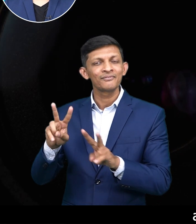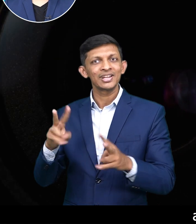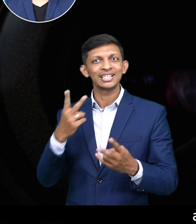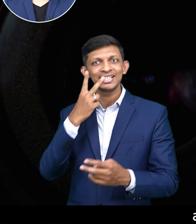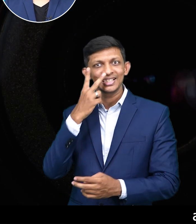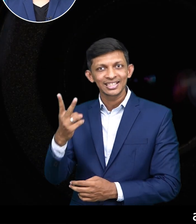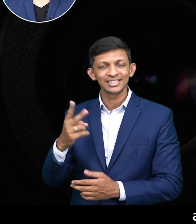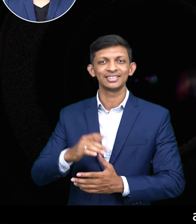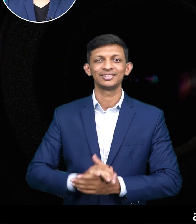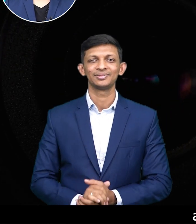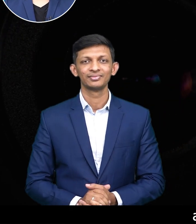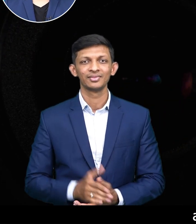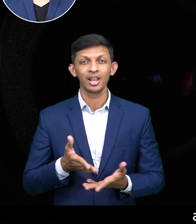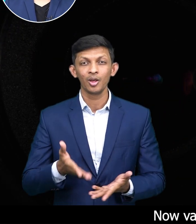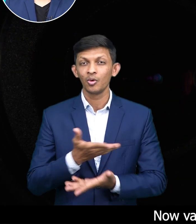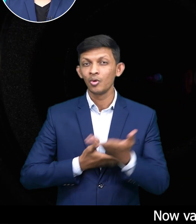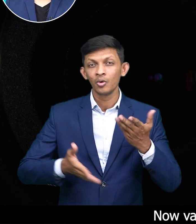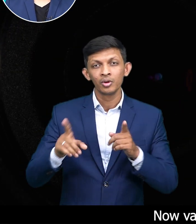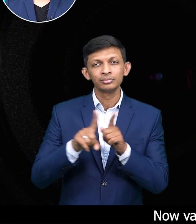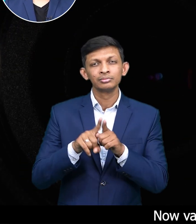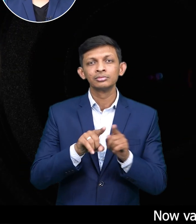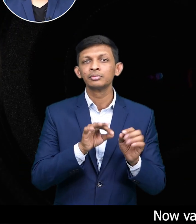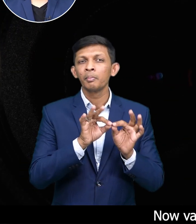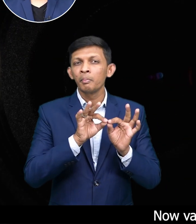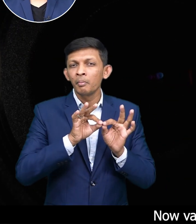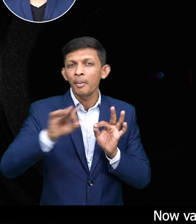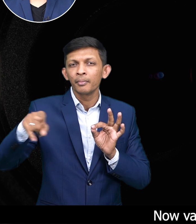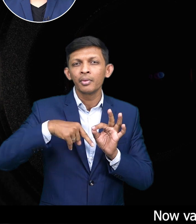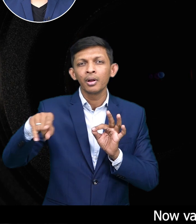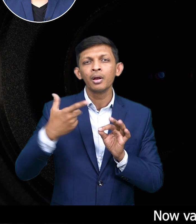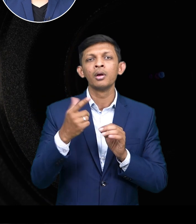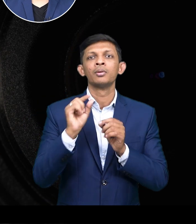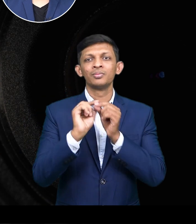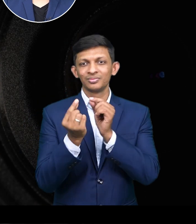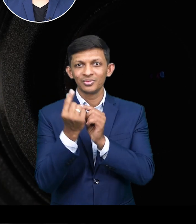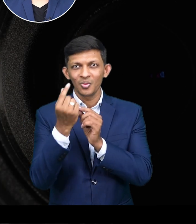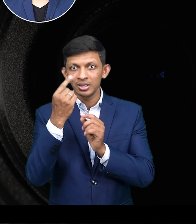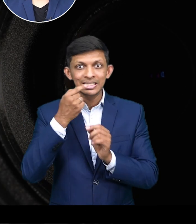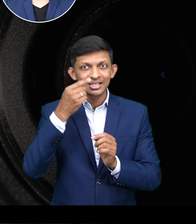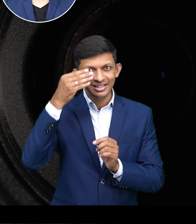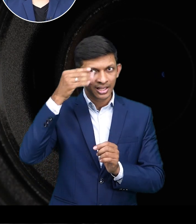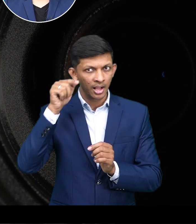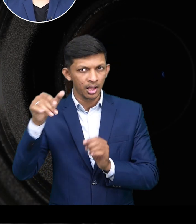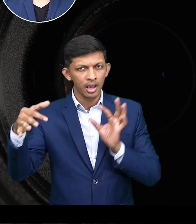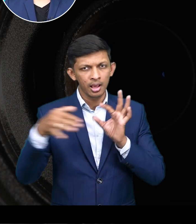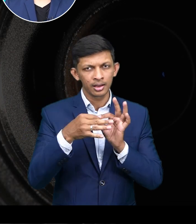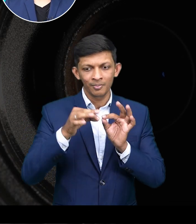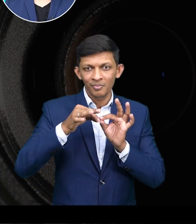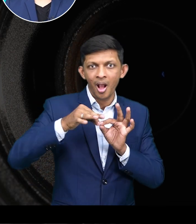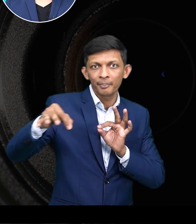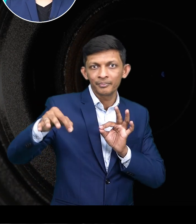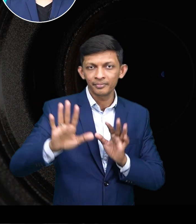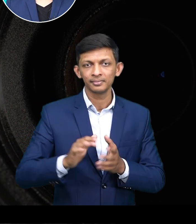and diminished image. Now, vary the distance of the candle from the lens.